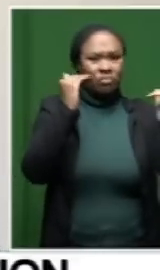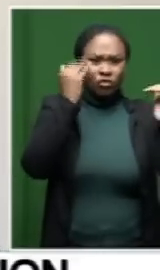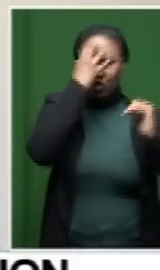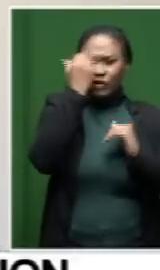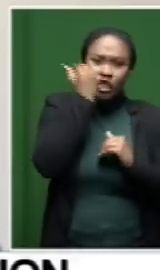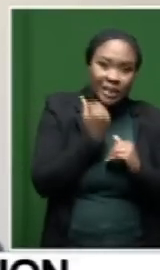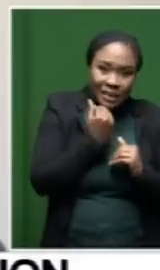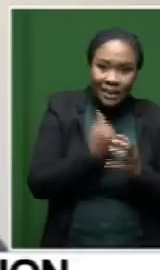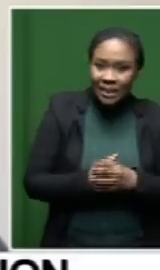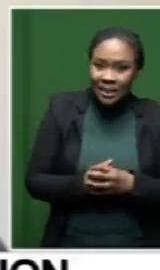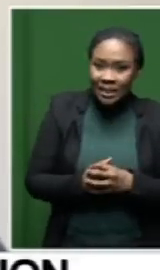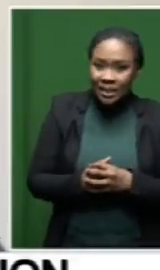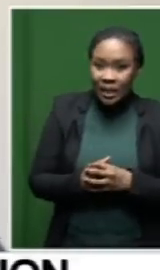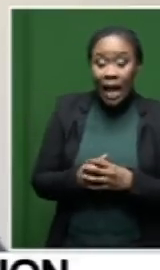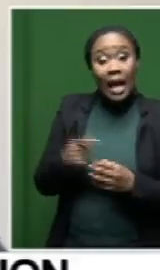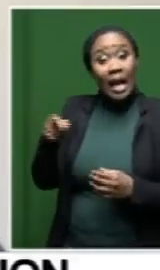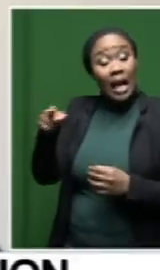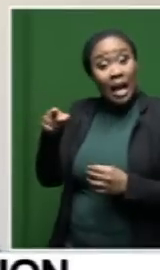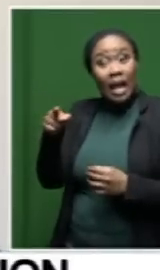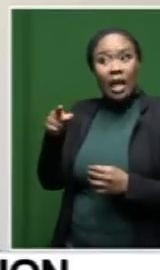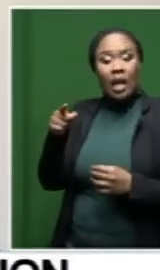and reads it, because it was all under